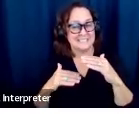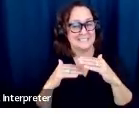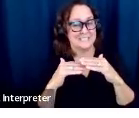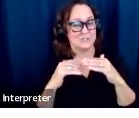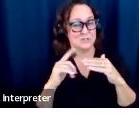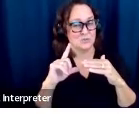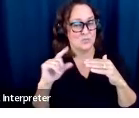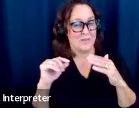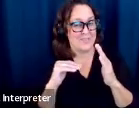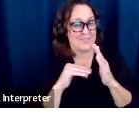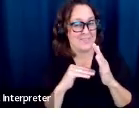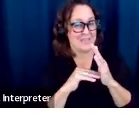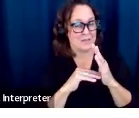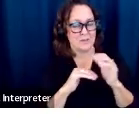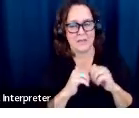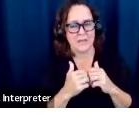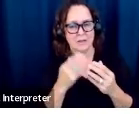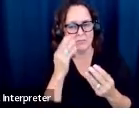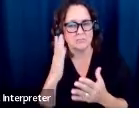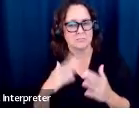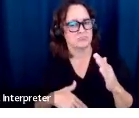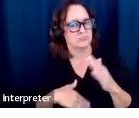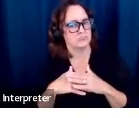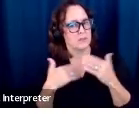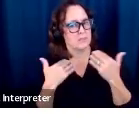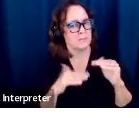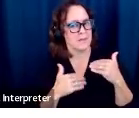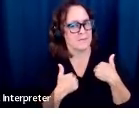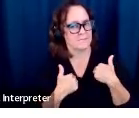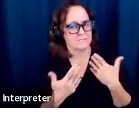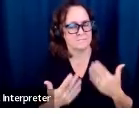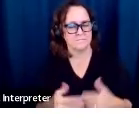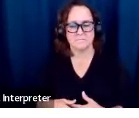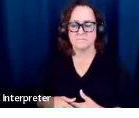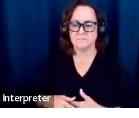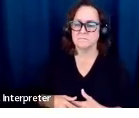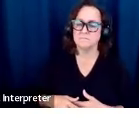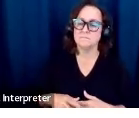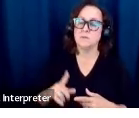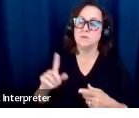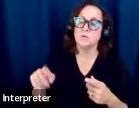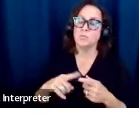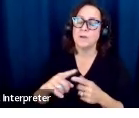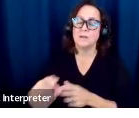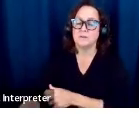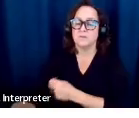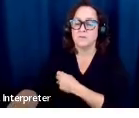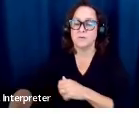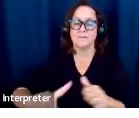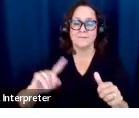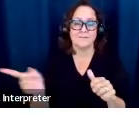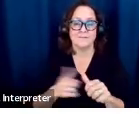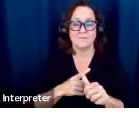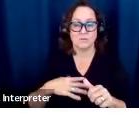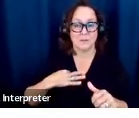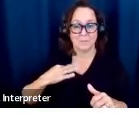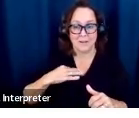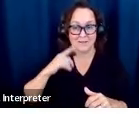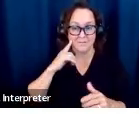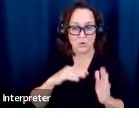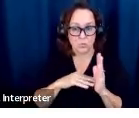closer, so on and so forth. Yeah, so when an individual is first applying for the waiver, they'll work with their